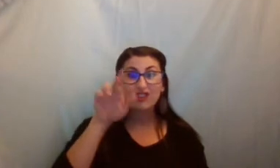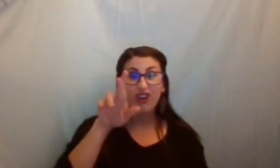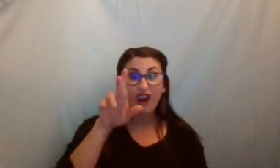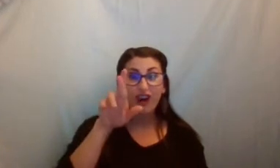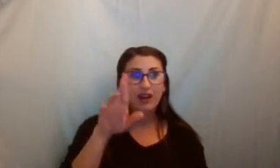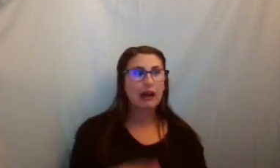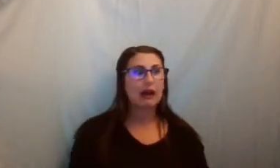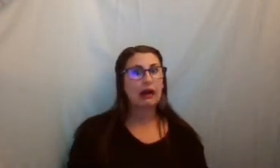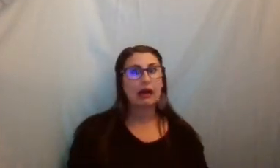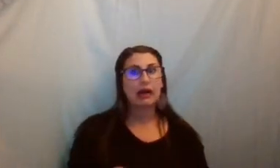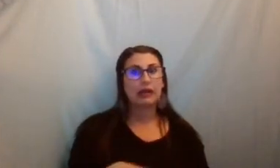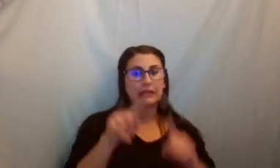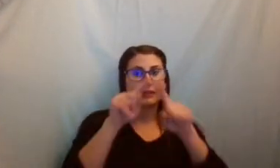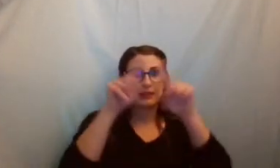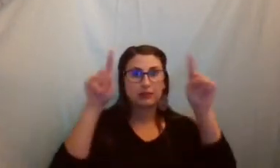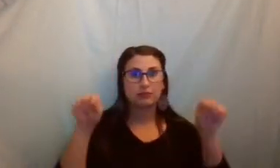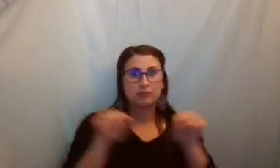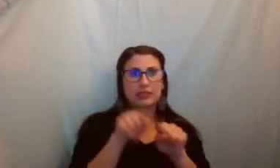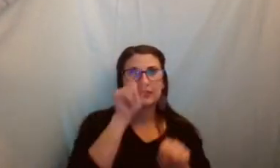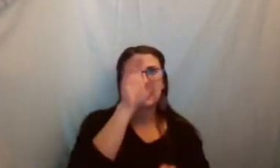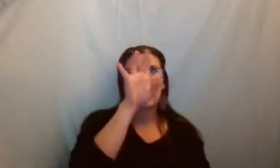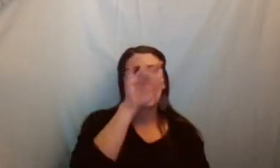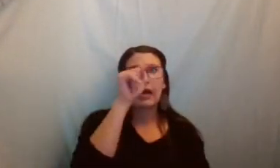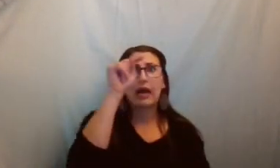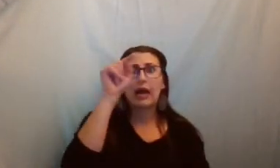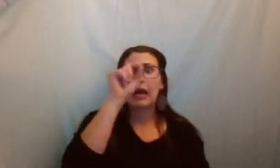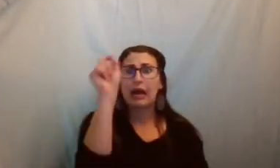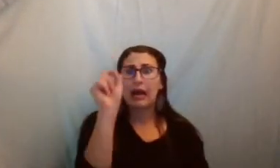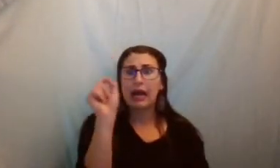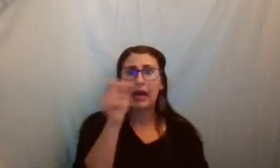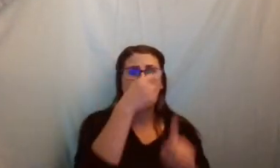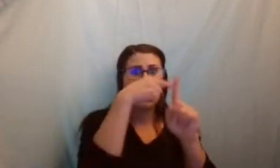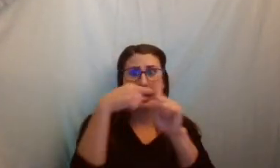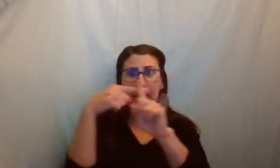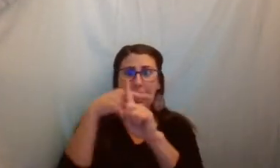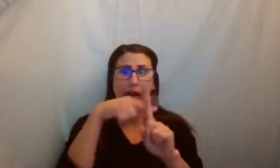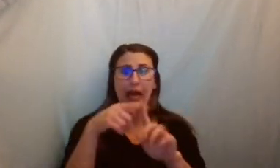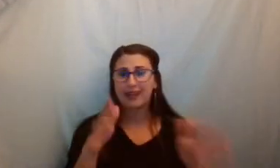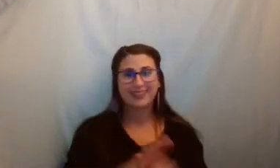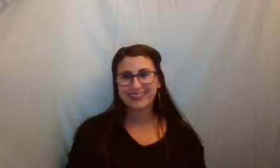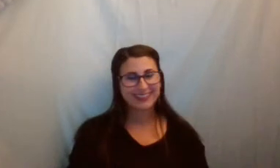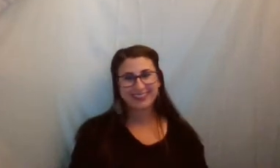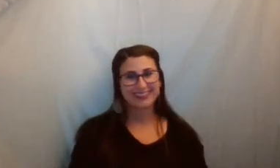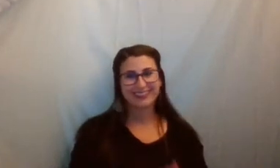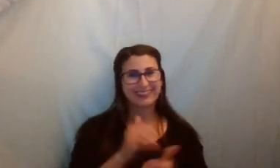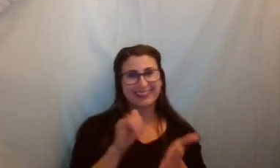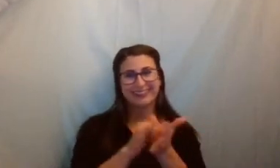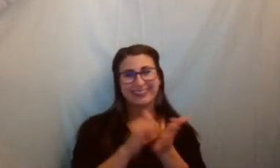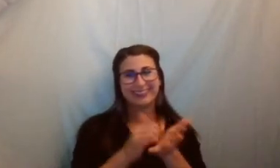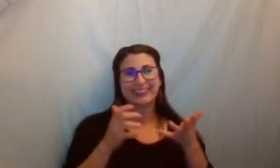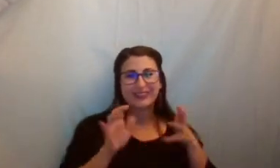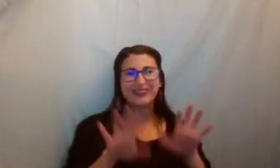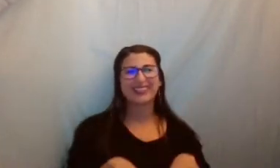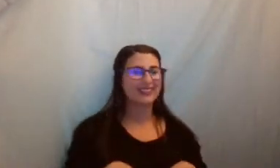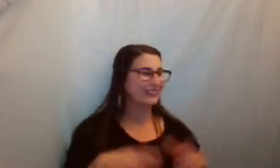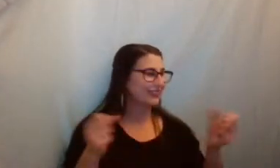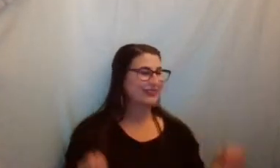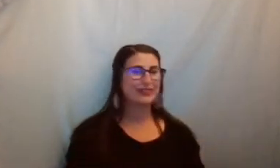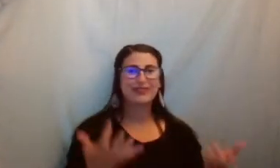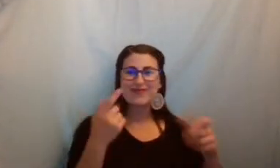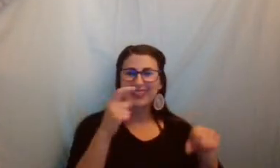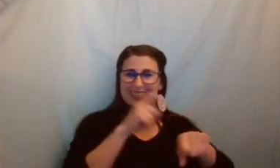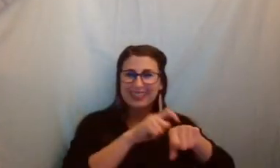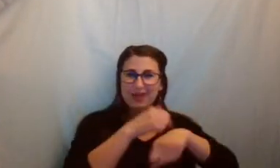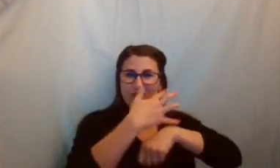108 for a jar. You're not going to want to make a jar and put 86 negatives and then 108 positives. There's no way.